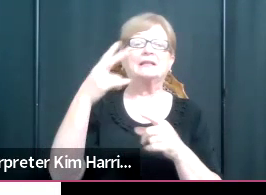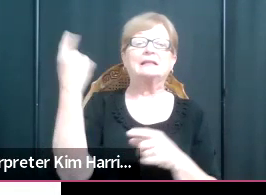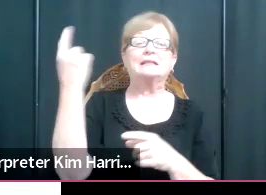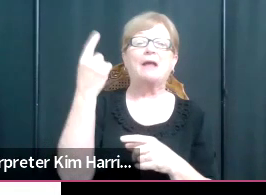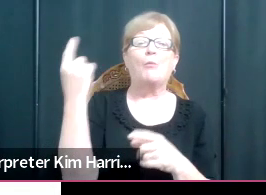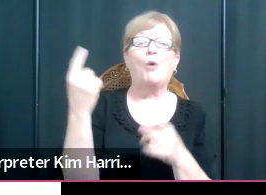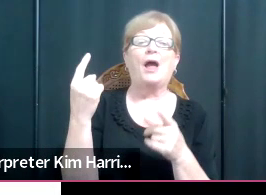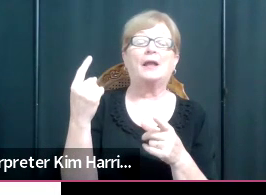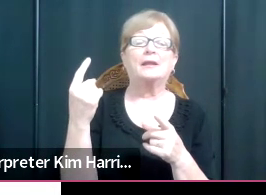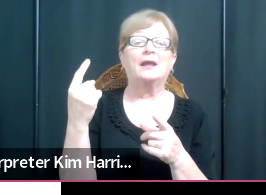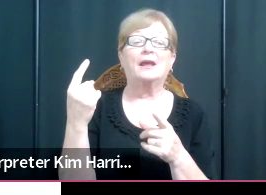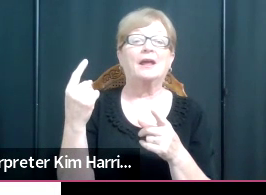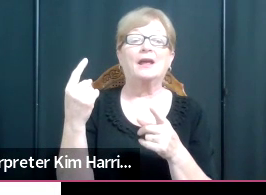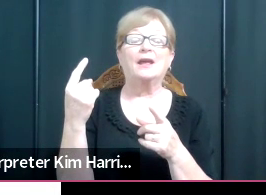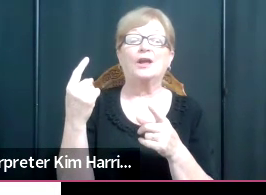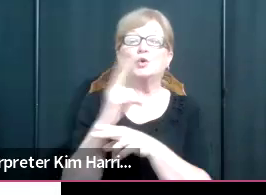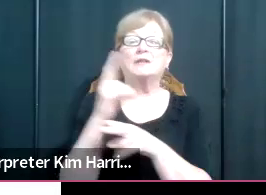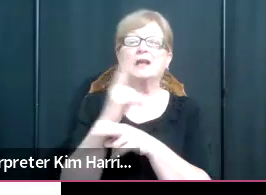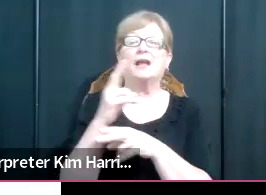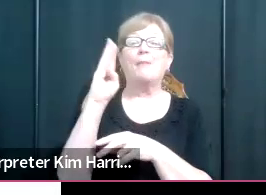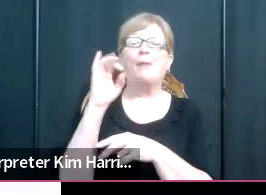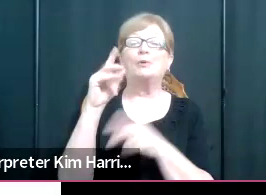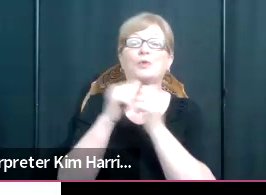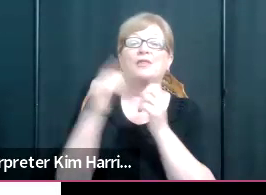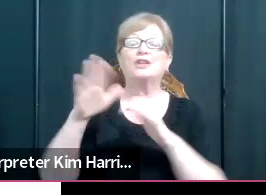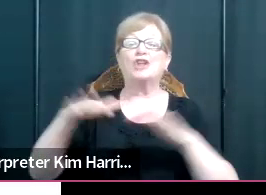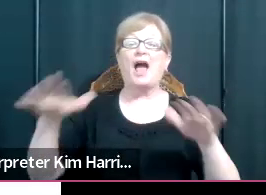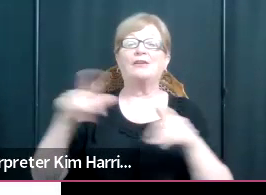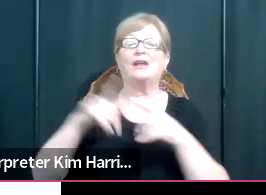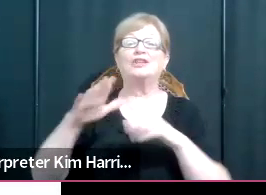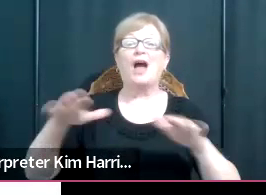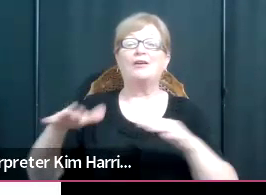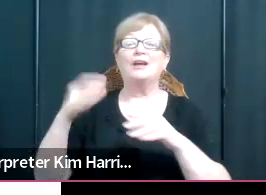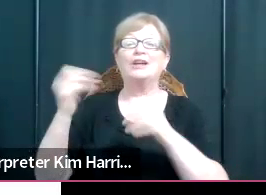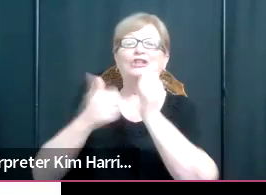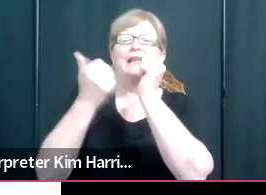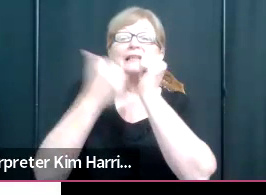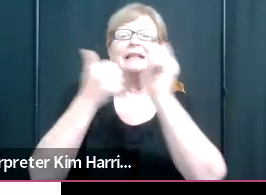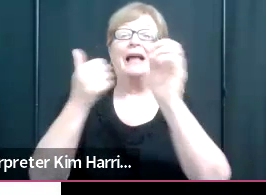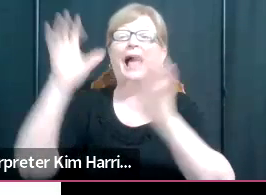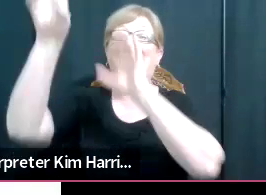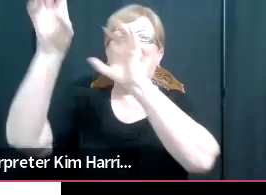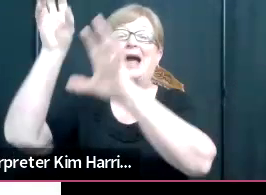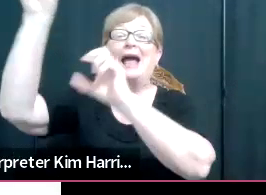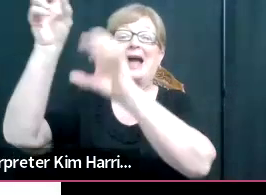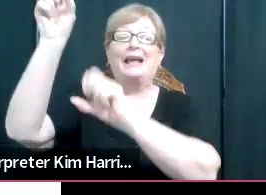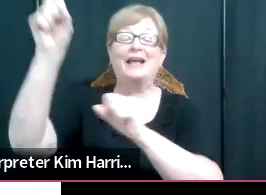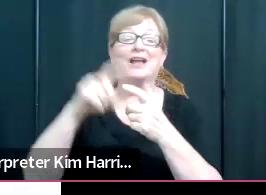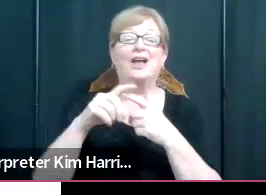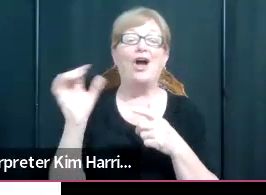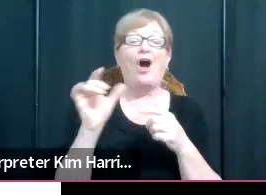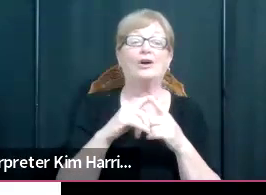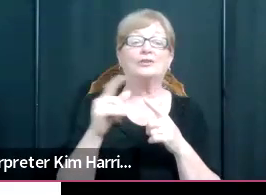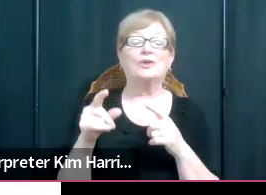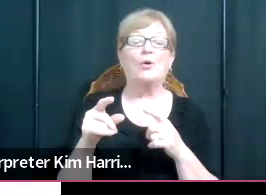is utilizing bubbles with a child and the child is chasing after the bubbles. There's also the switch adapted bubble